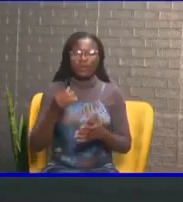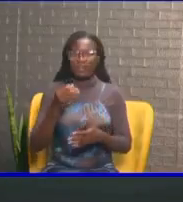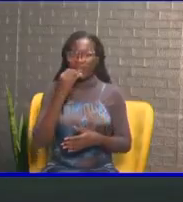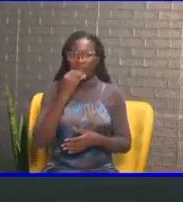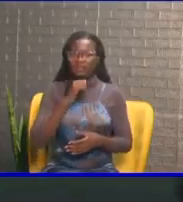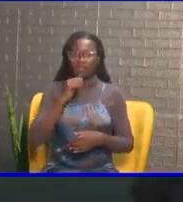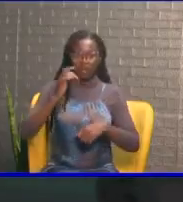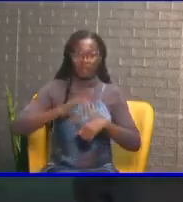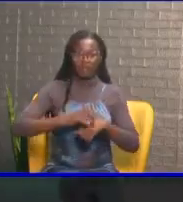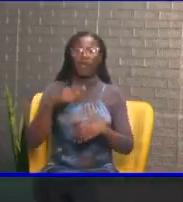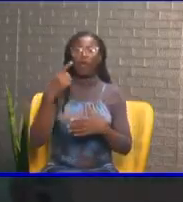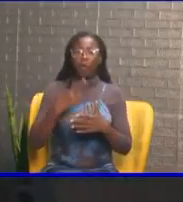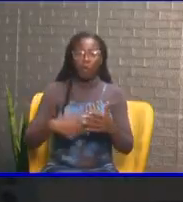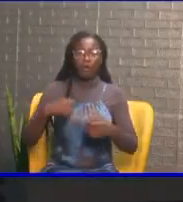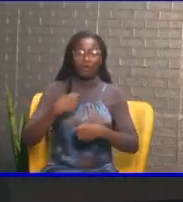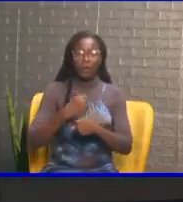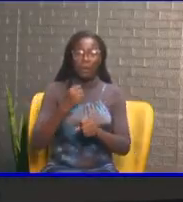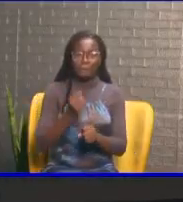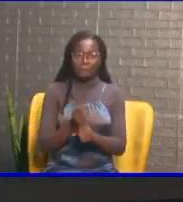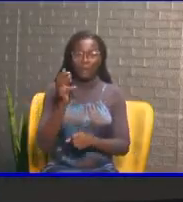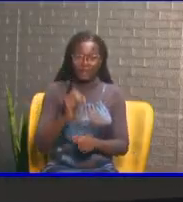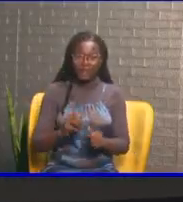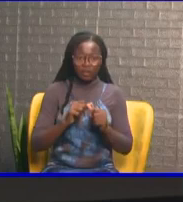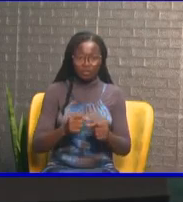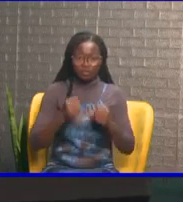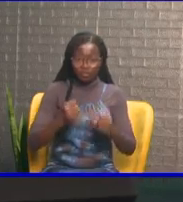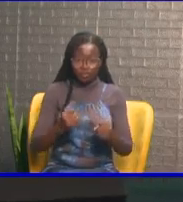What kept their raiment this way? What they ate.